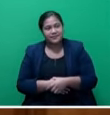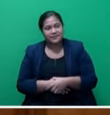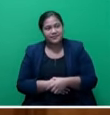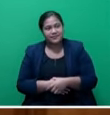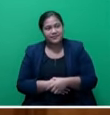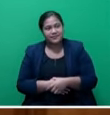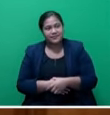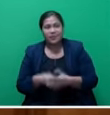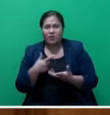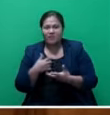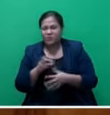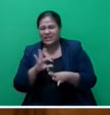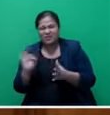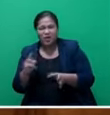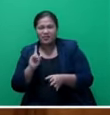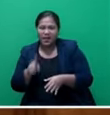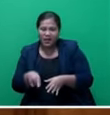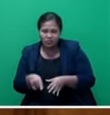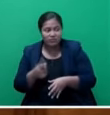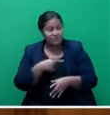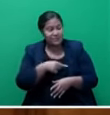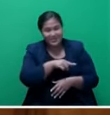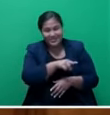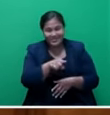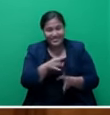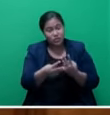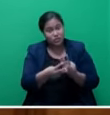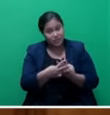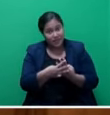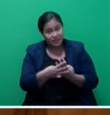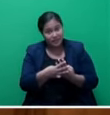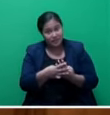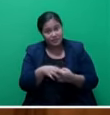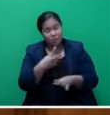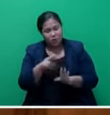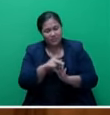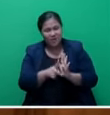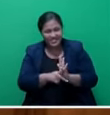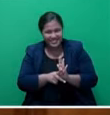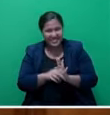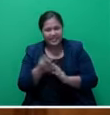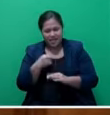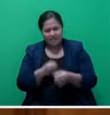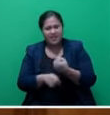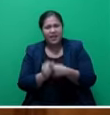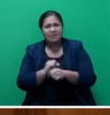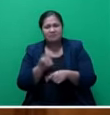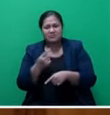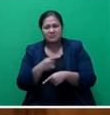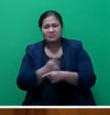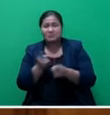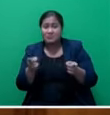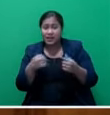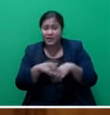secret that SODELPA has a policy on education that only become government in 2023